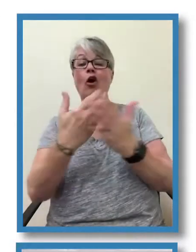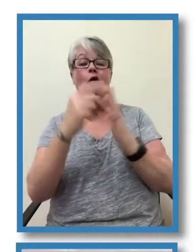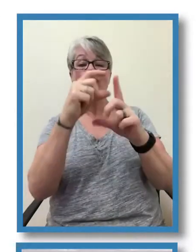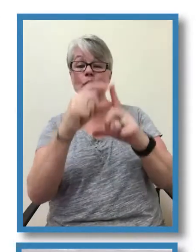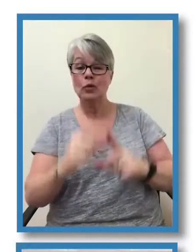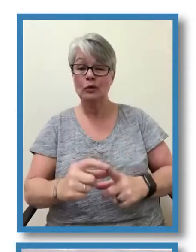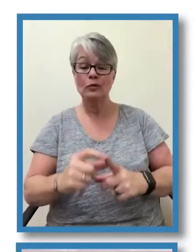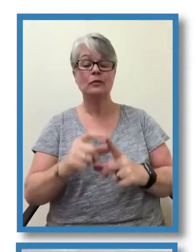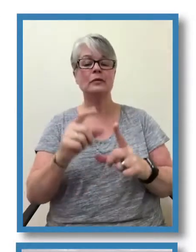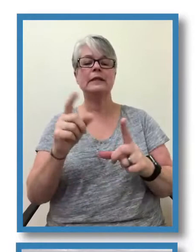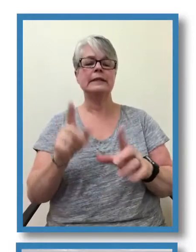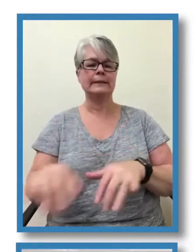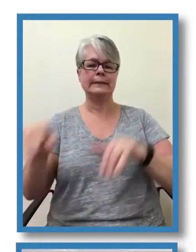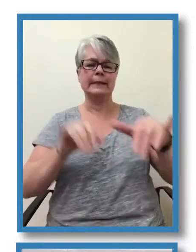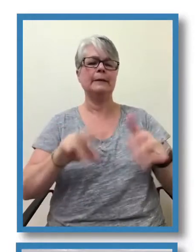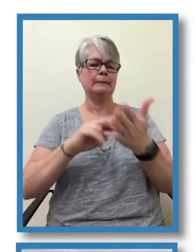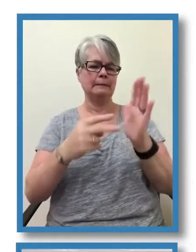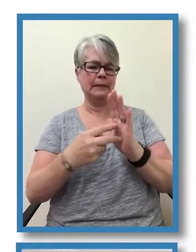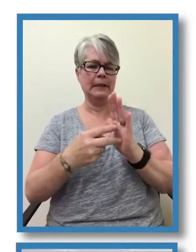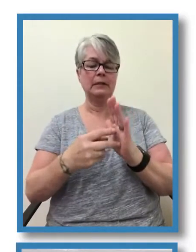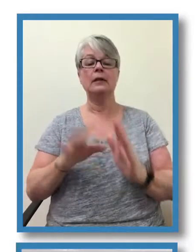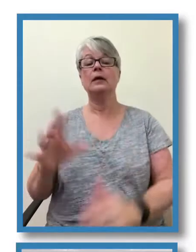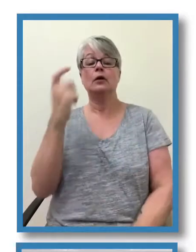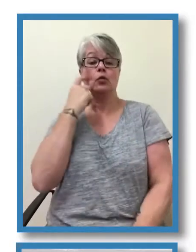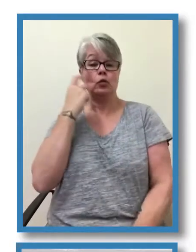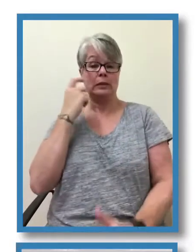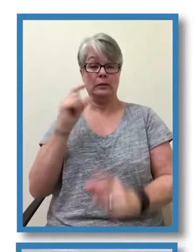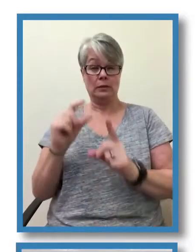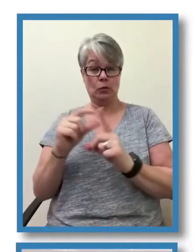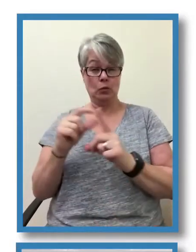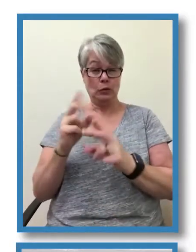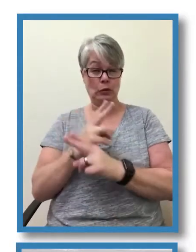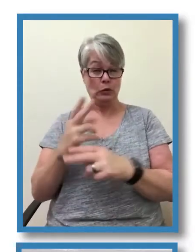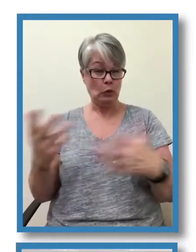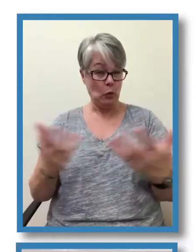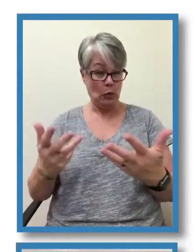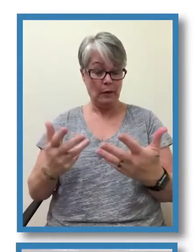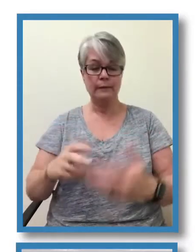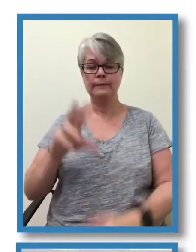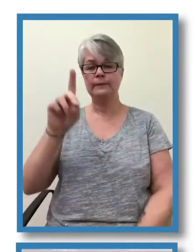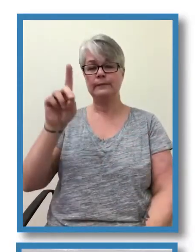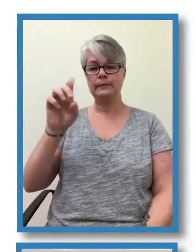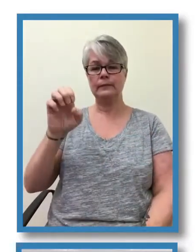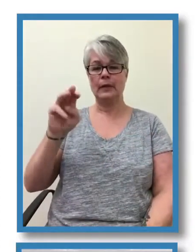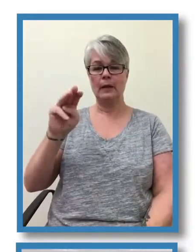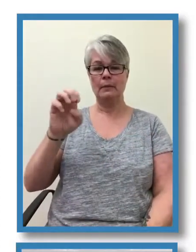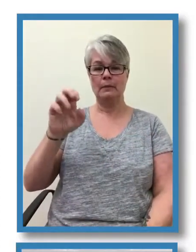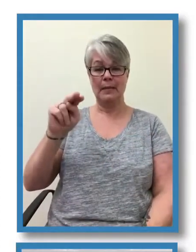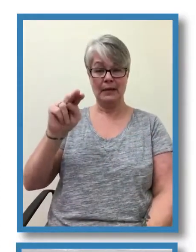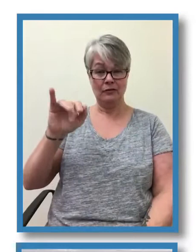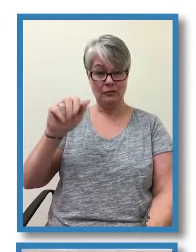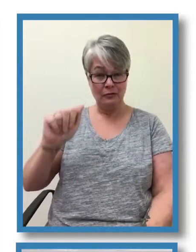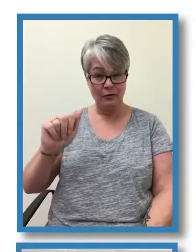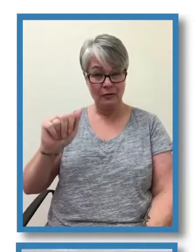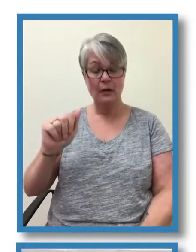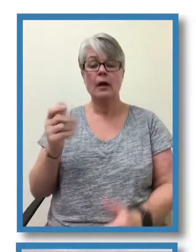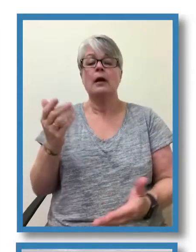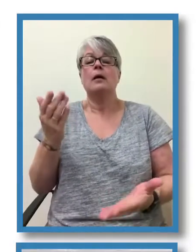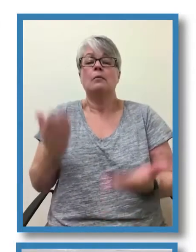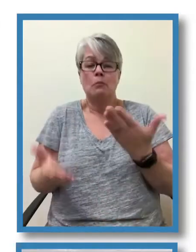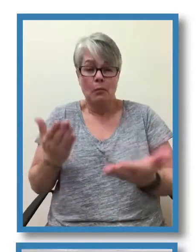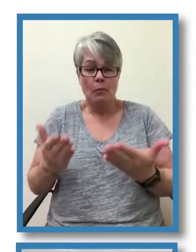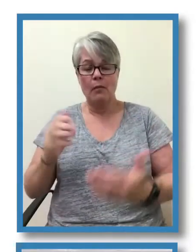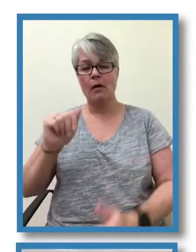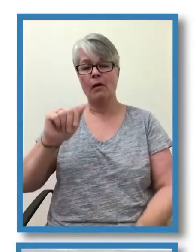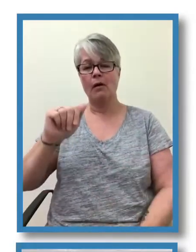disease. Now, it is important for us to think about, because it does involve a large number of people,